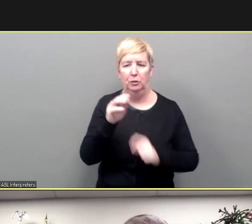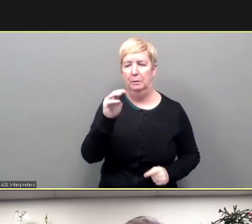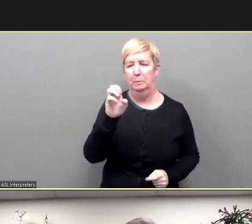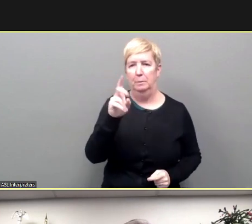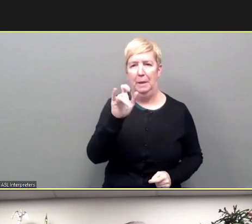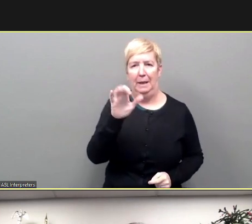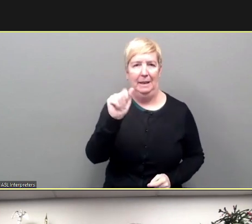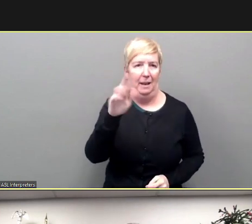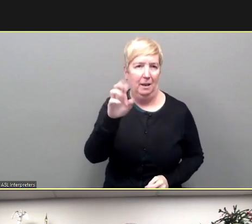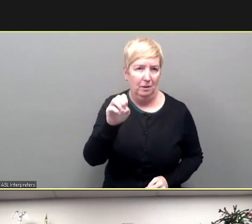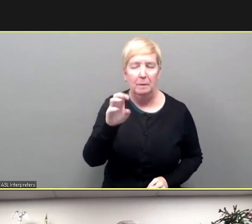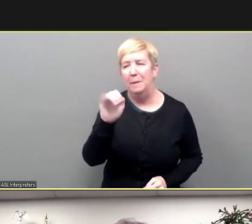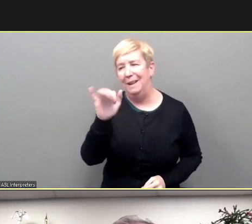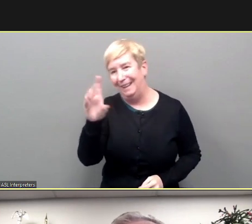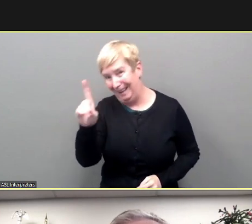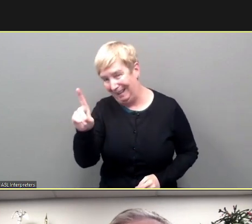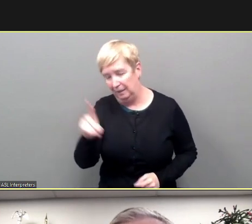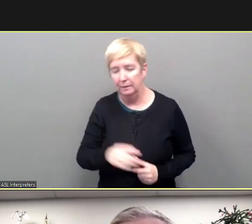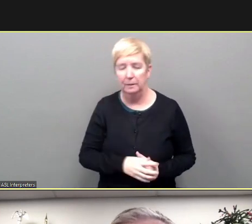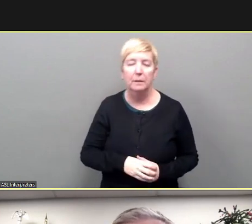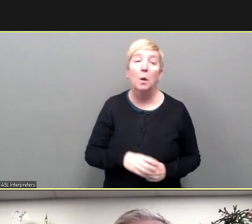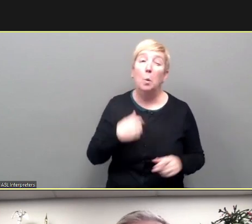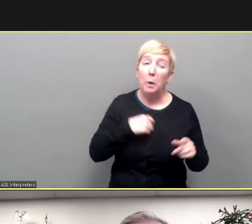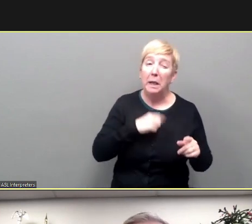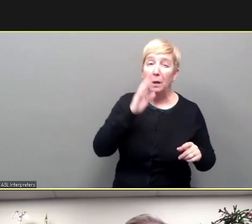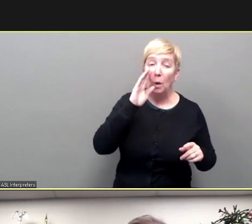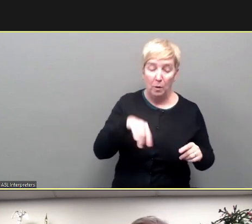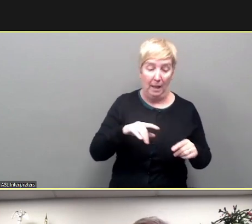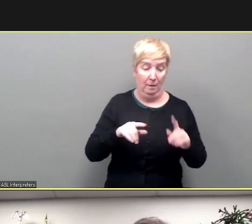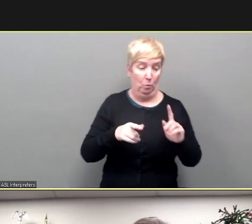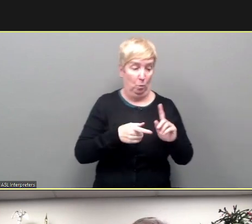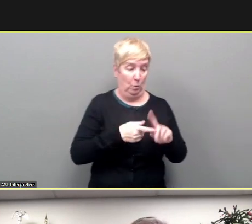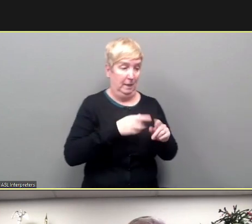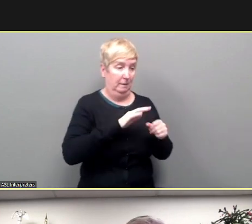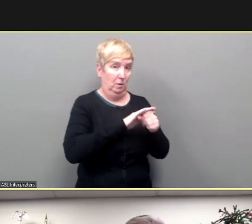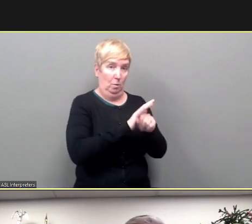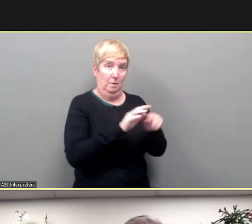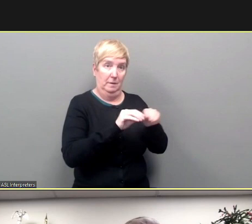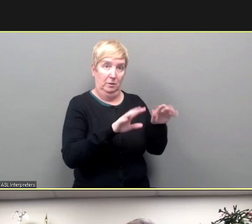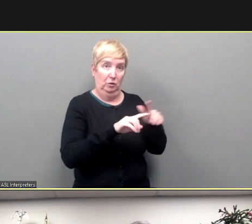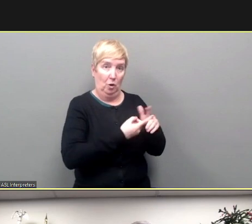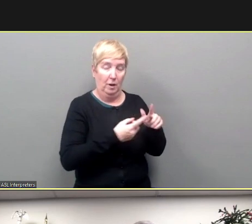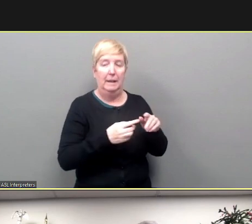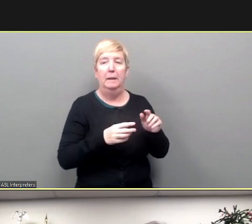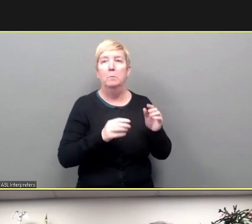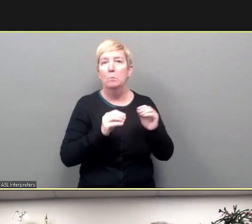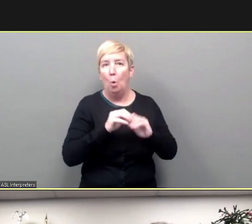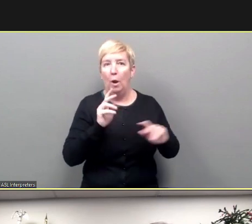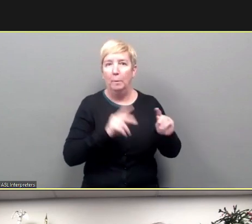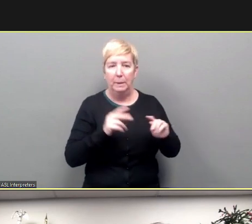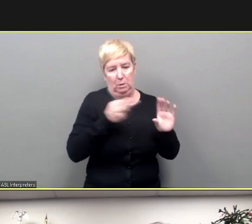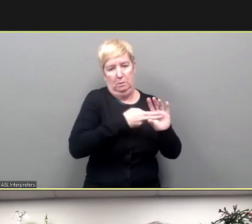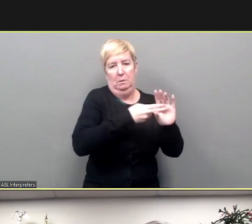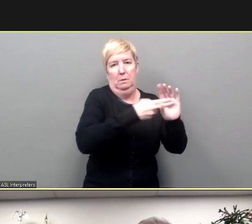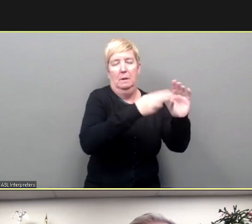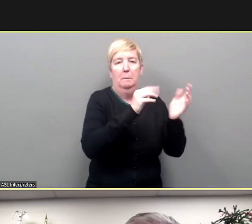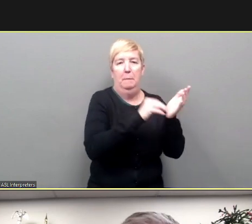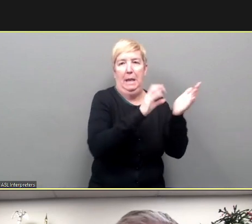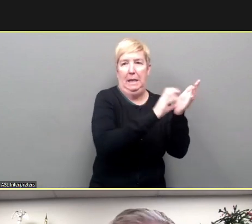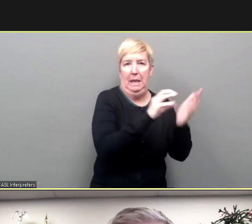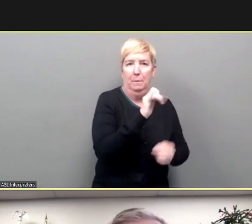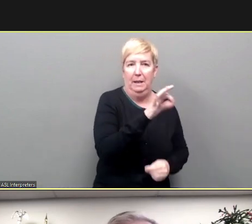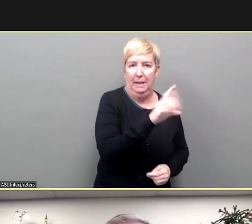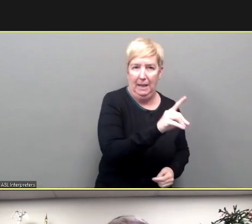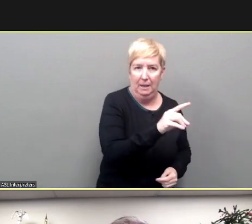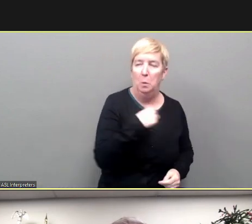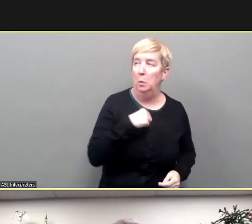more people on Medicaid than we did before the start of the pandemic. And we think a decent percent of those will start rolling off depending on